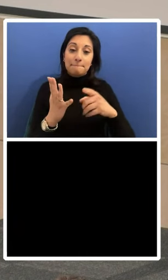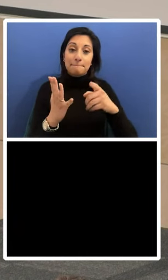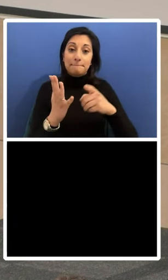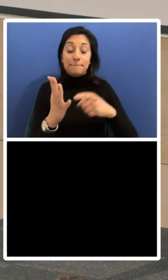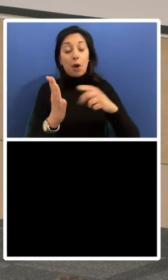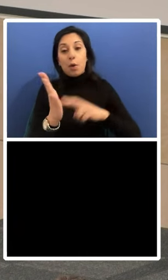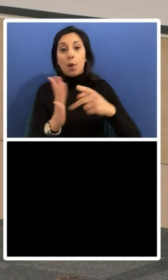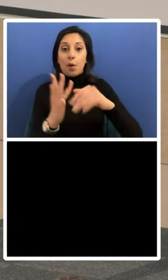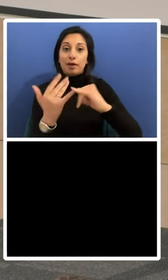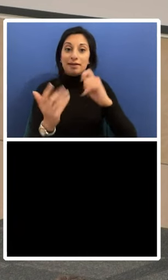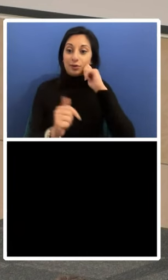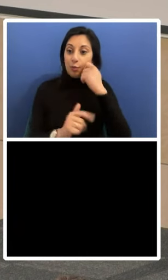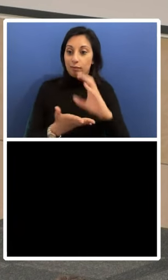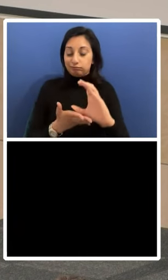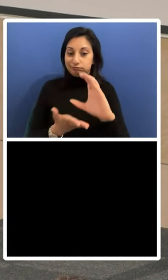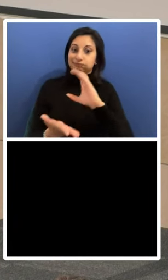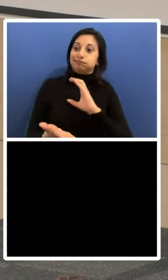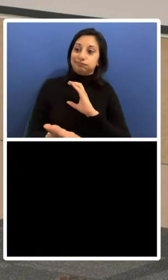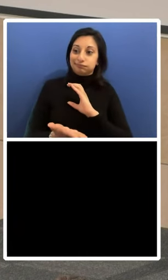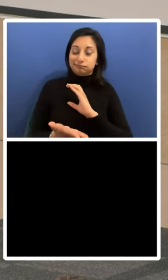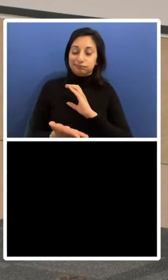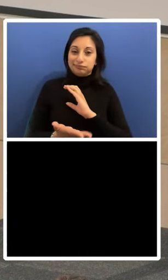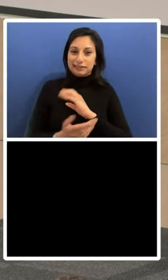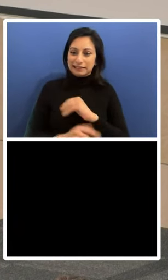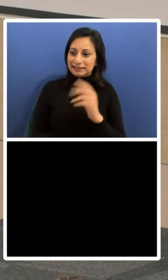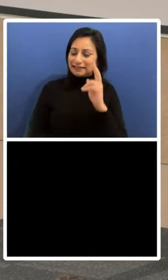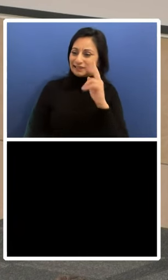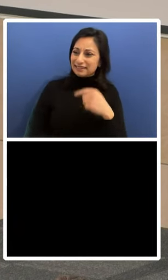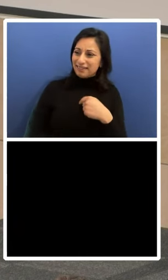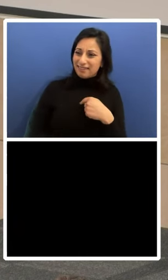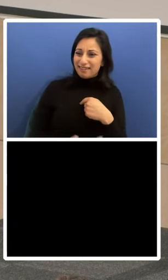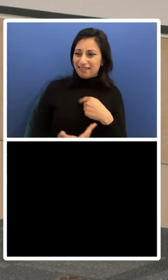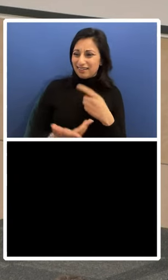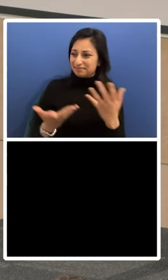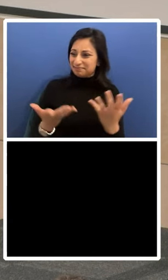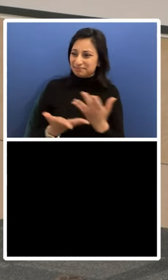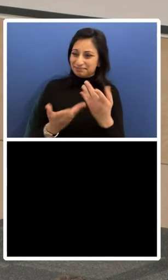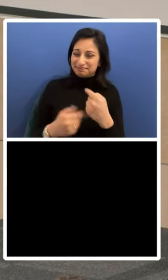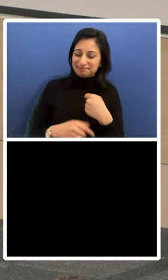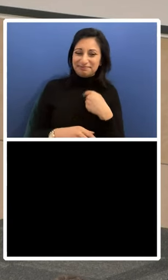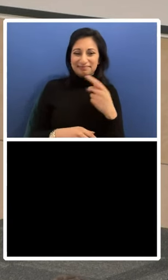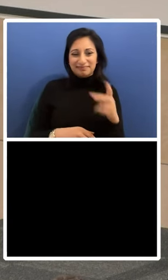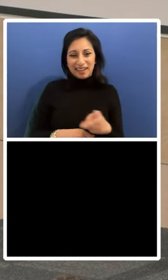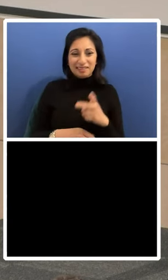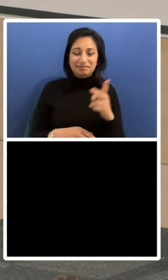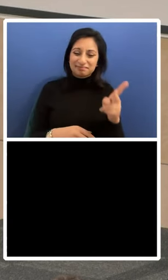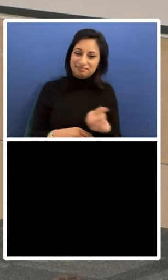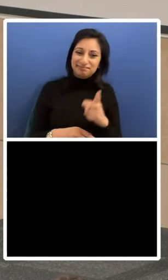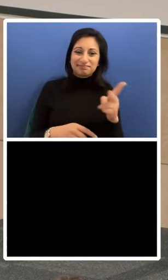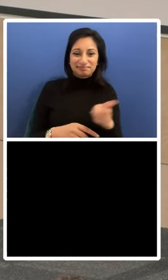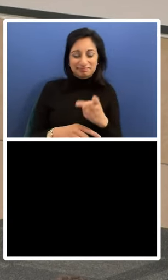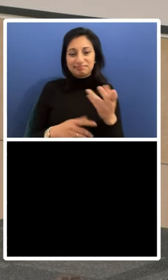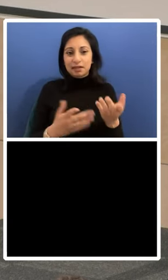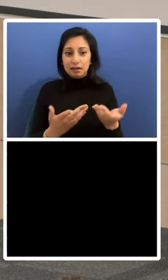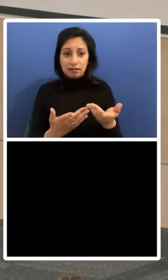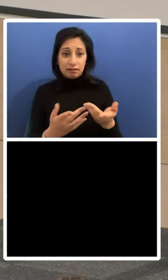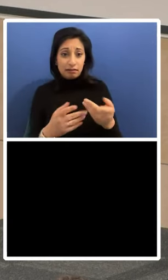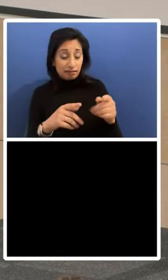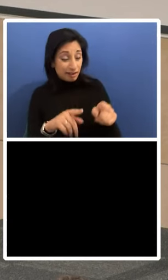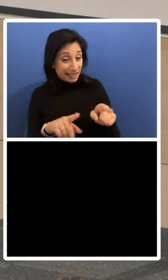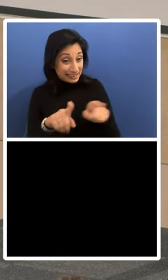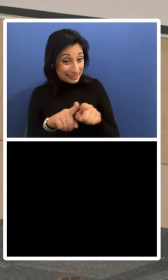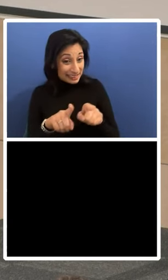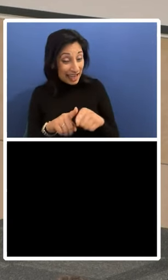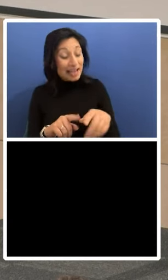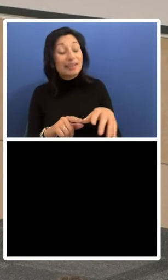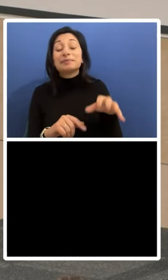these guys, they see me coming through and they just play games with me again and again. They love to play games with the little ones. Well, you love playing games as well, though, right? Yeah, and I'm kind